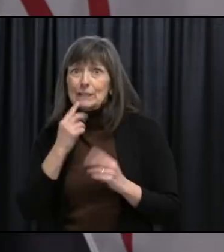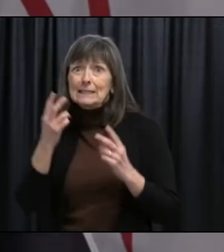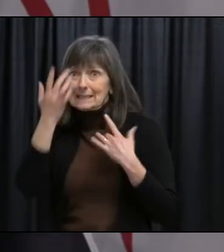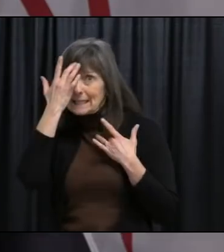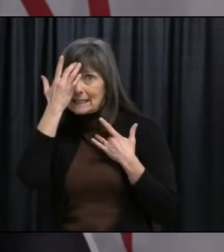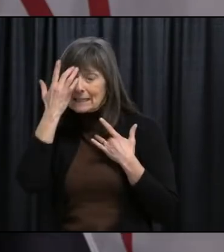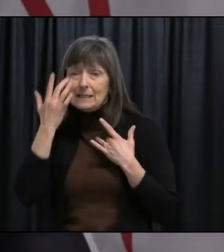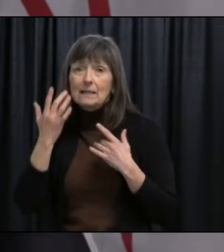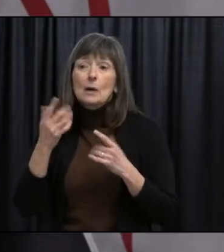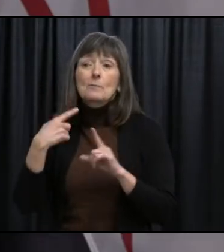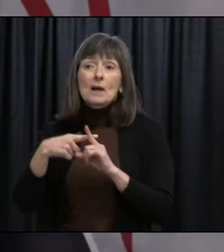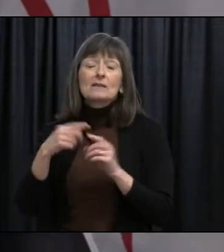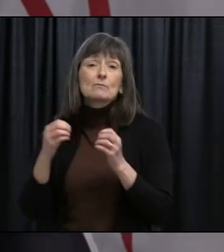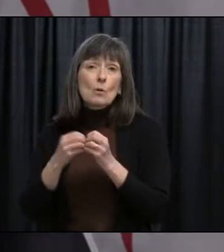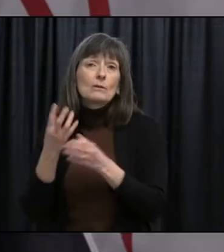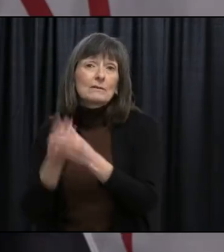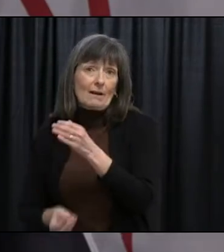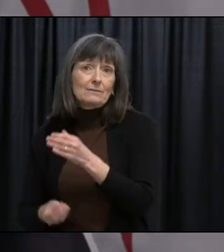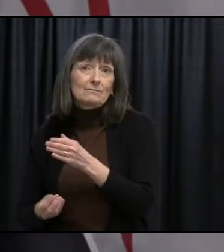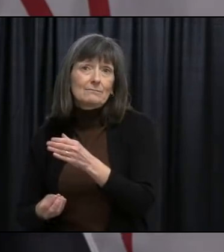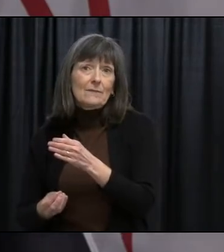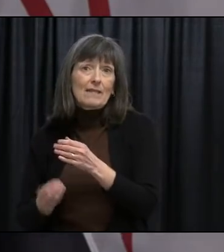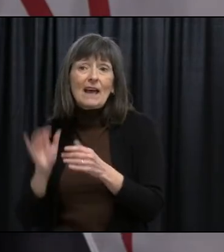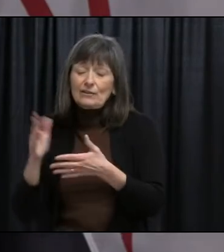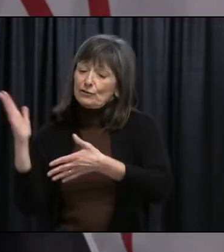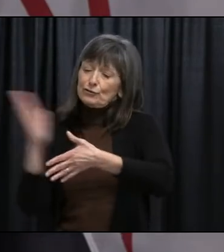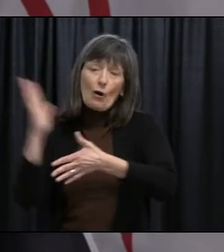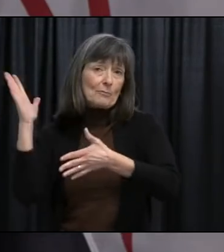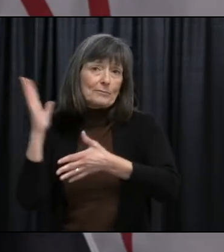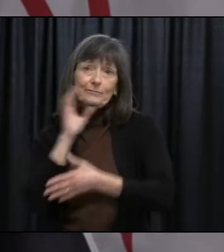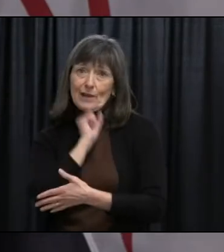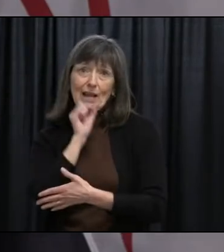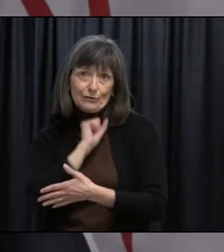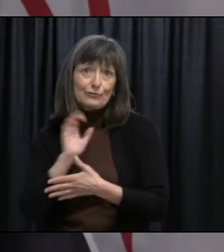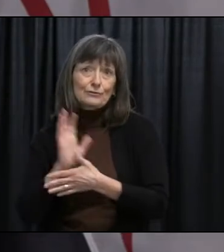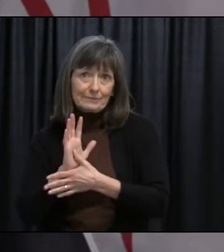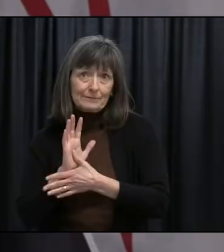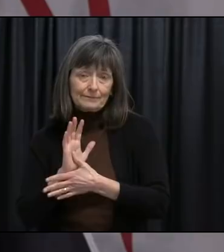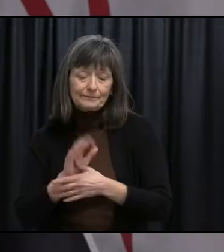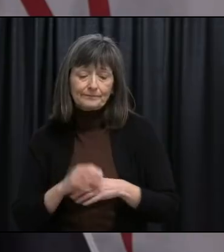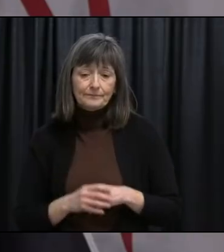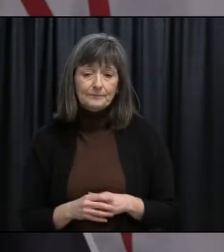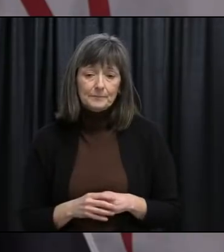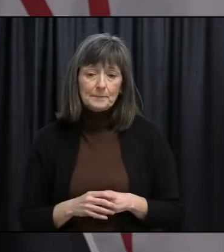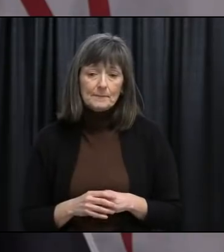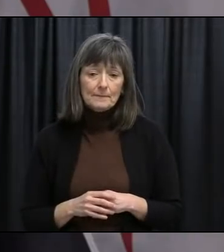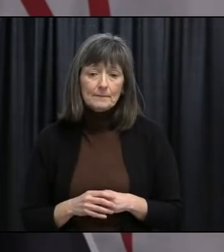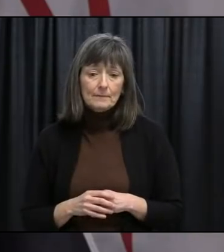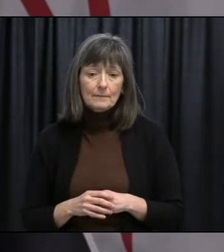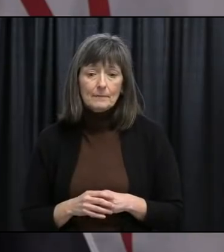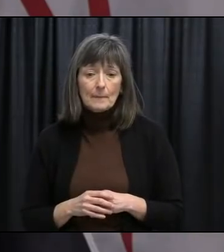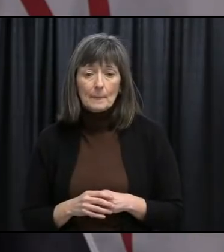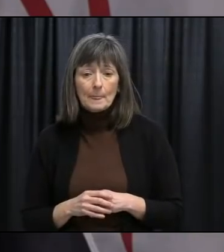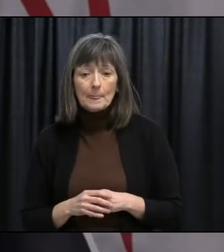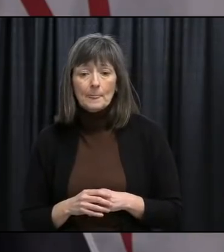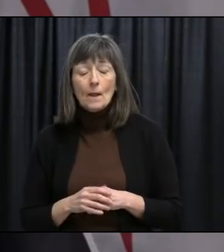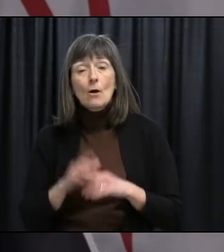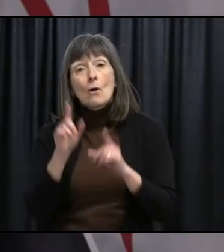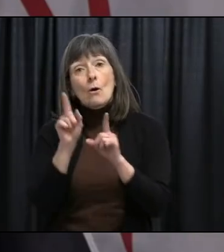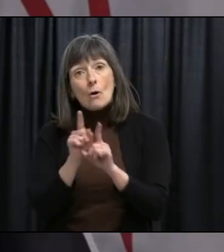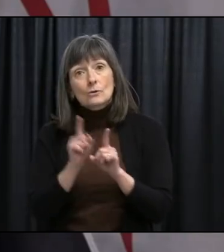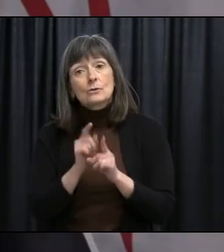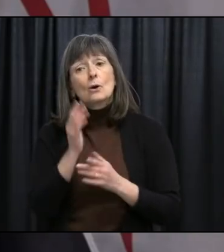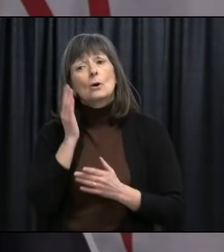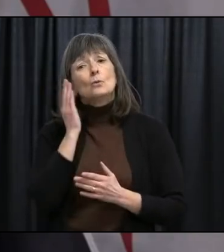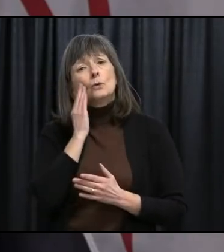this disease. That is the biggest risk factor. We do know that people who have certain conditions